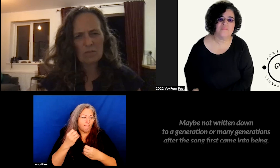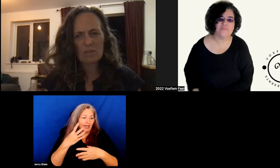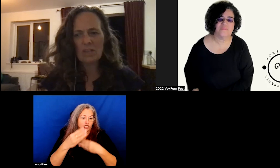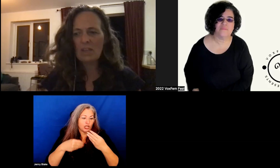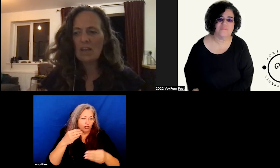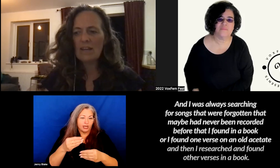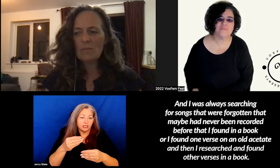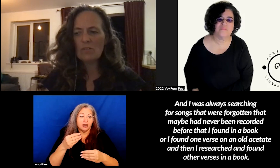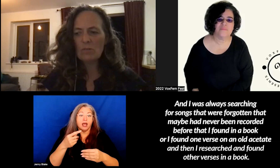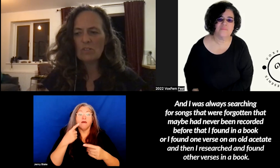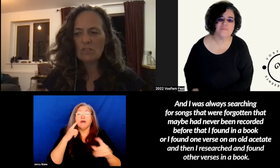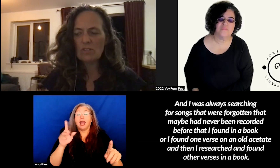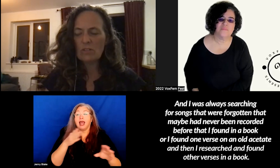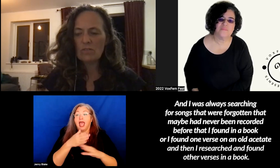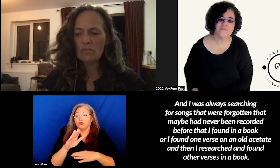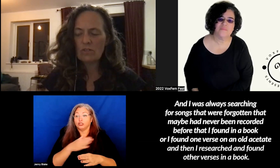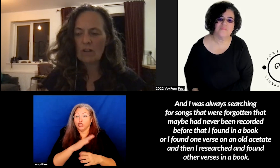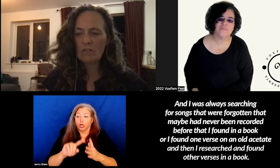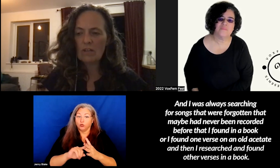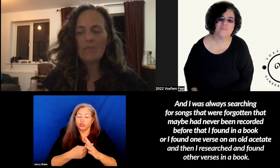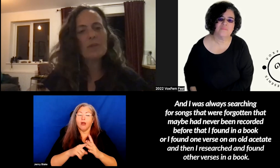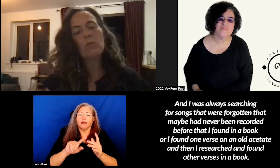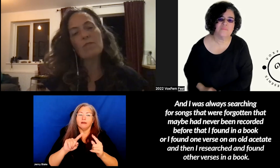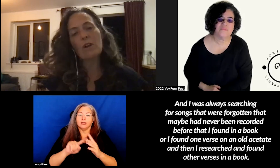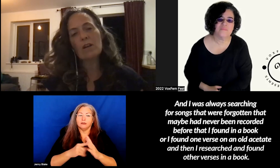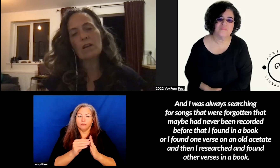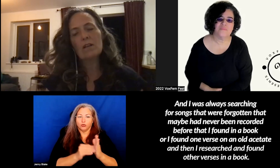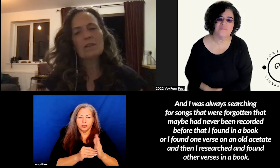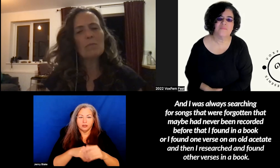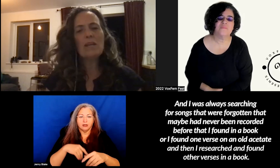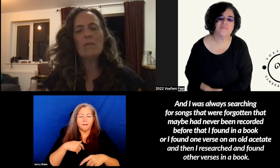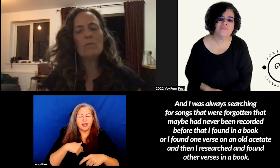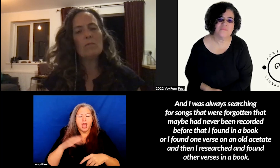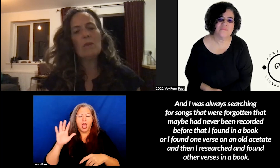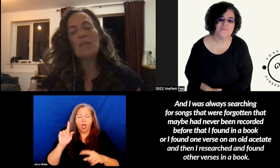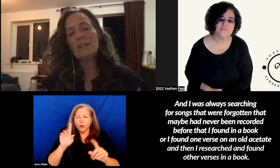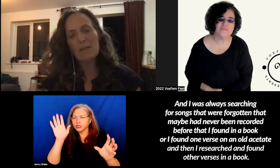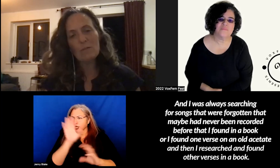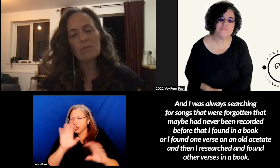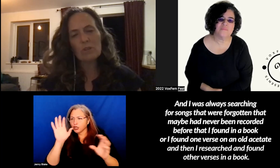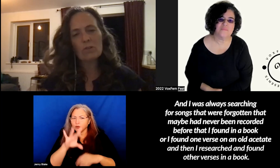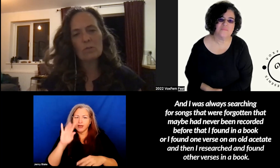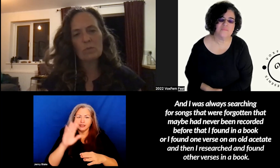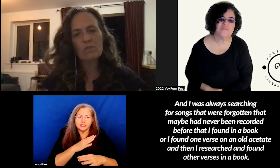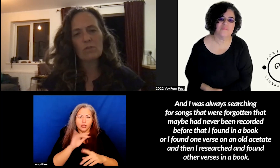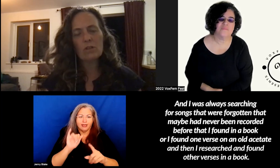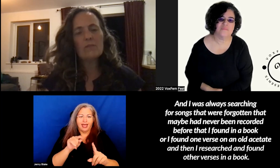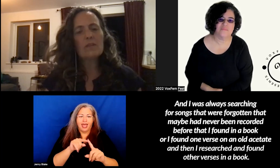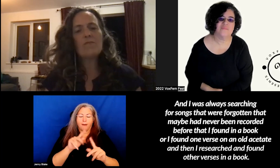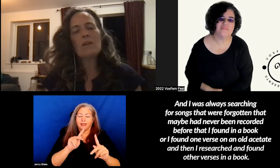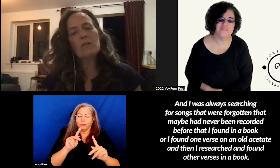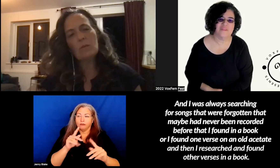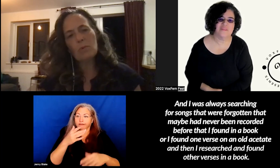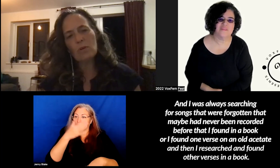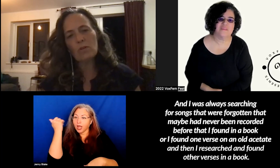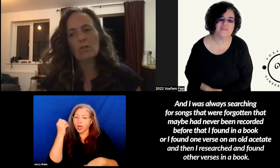into being. And I was always searching for songs that were forgotten, that maybe had never been recorded before, that